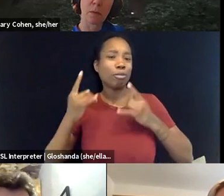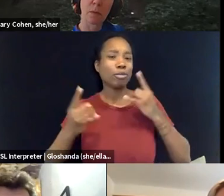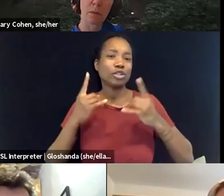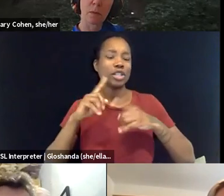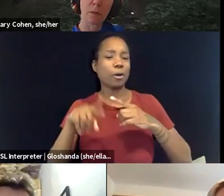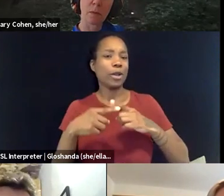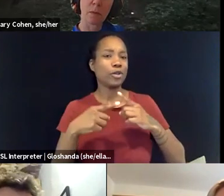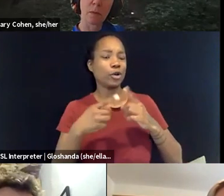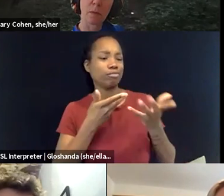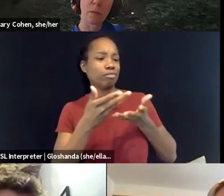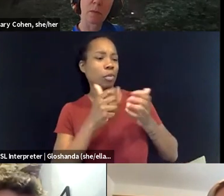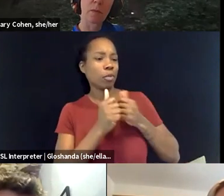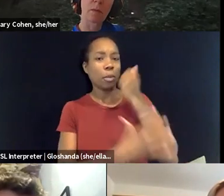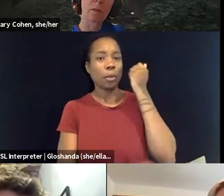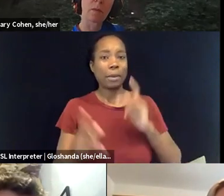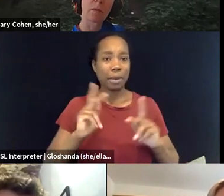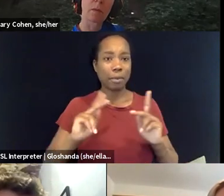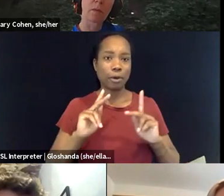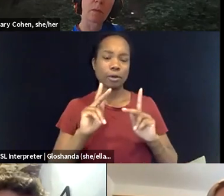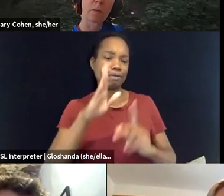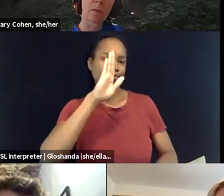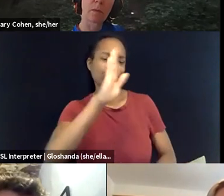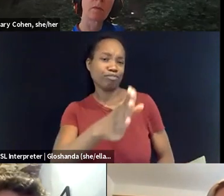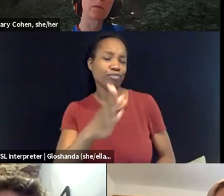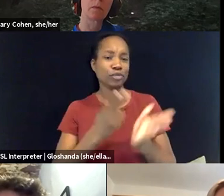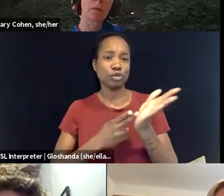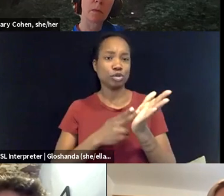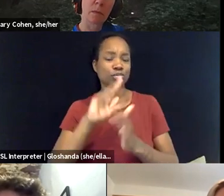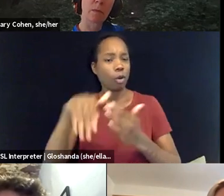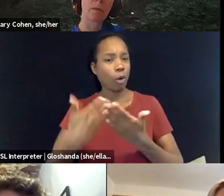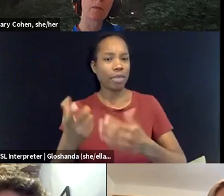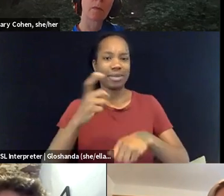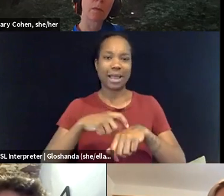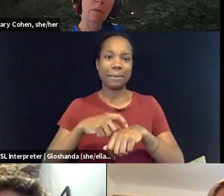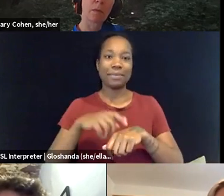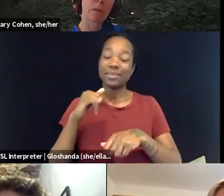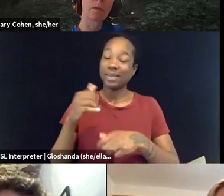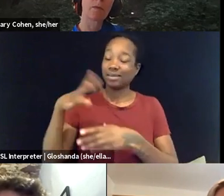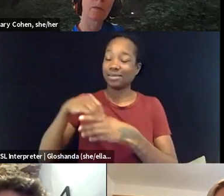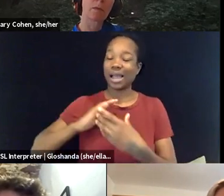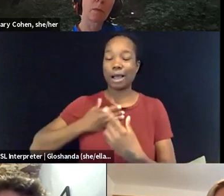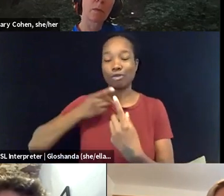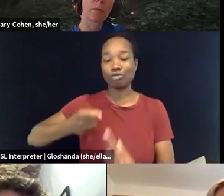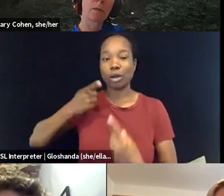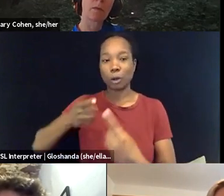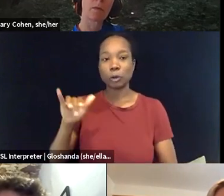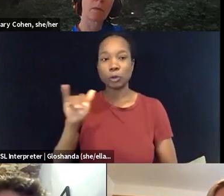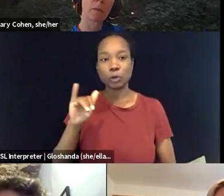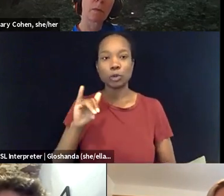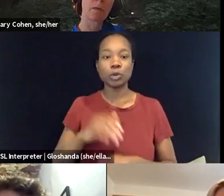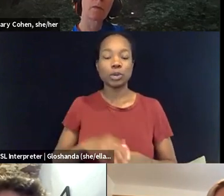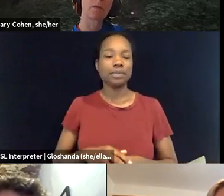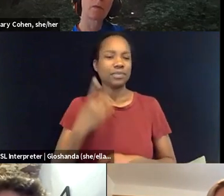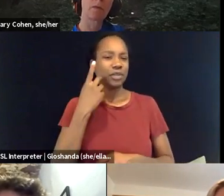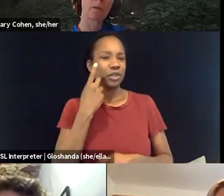people. It's absolute truth all the time. And that's part of the struggle as well. Who you saw on there